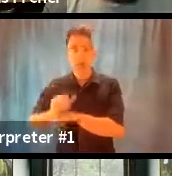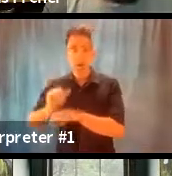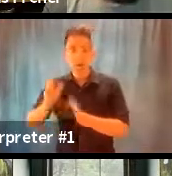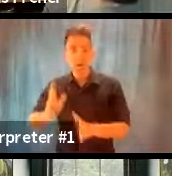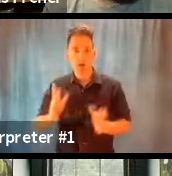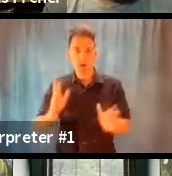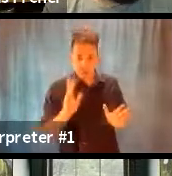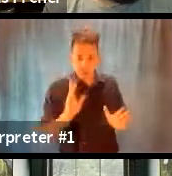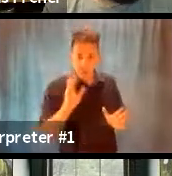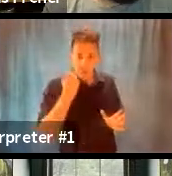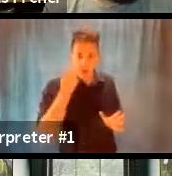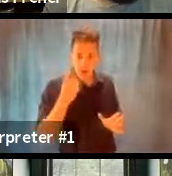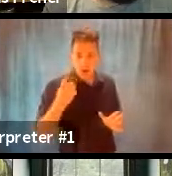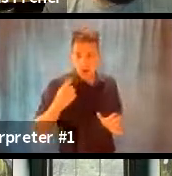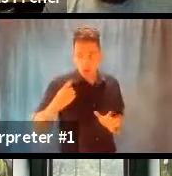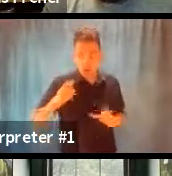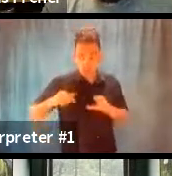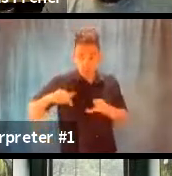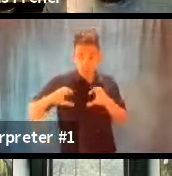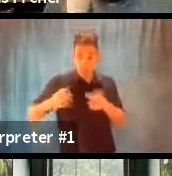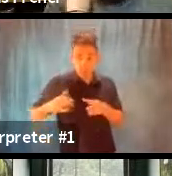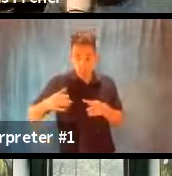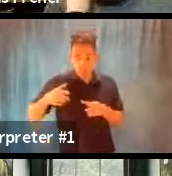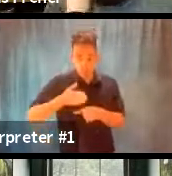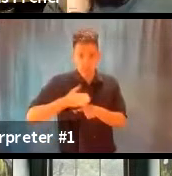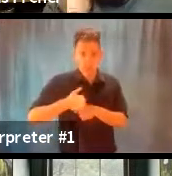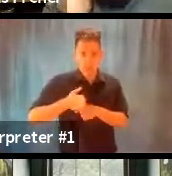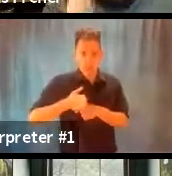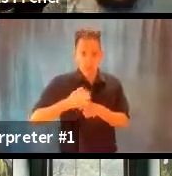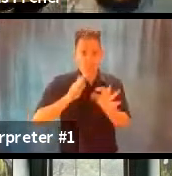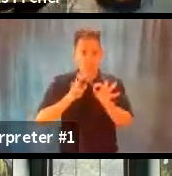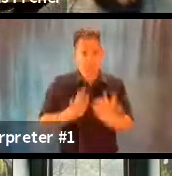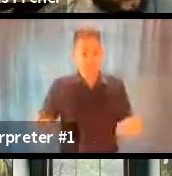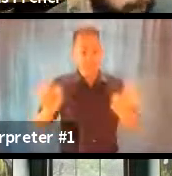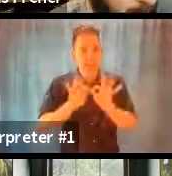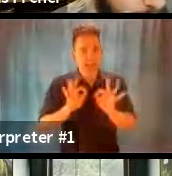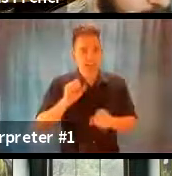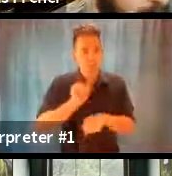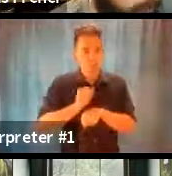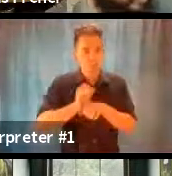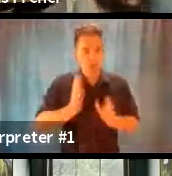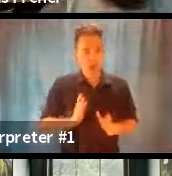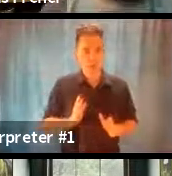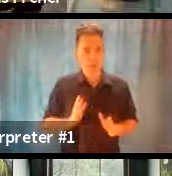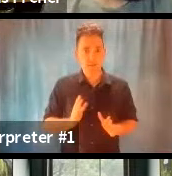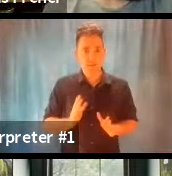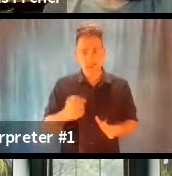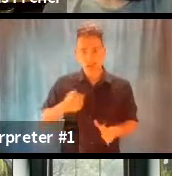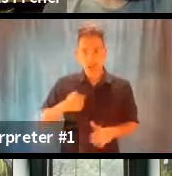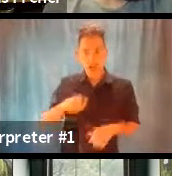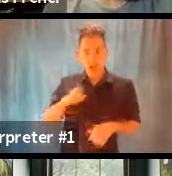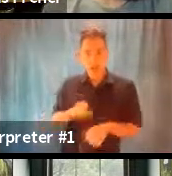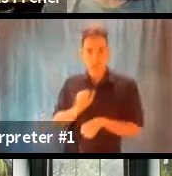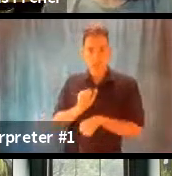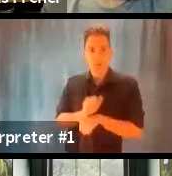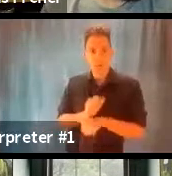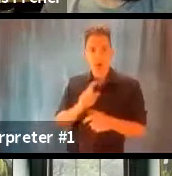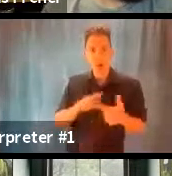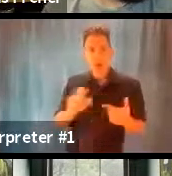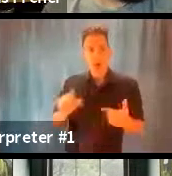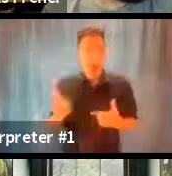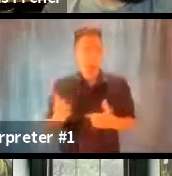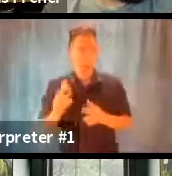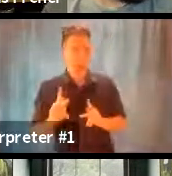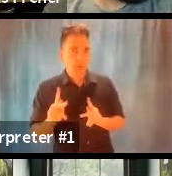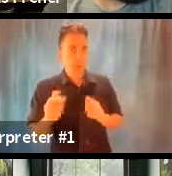clear. We are essential workers. We have to work so other people can work. We also have to